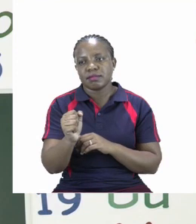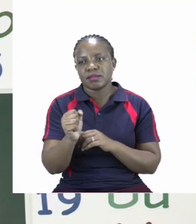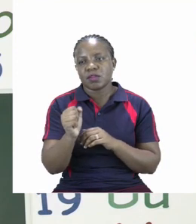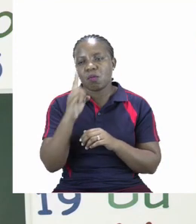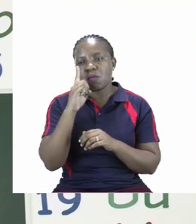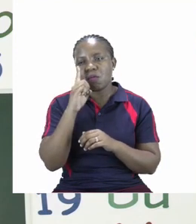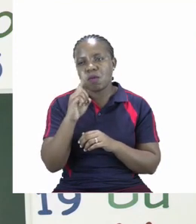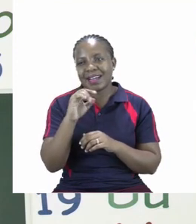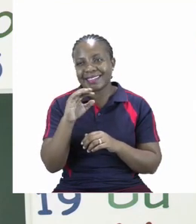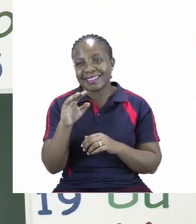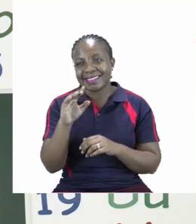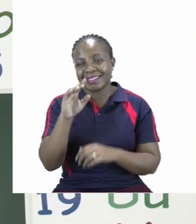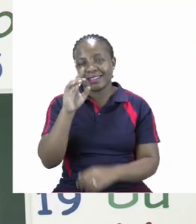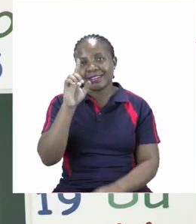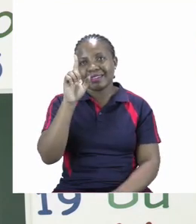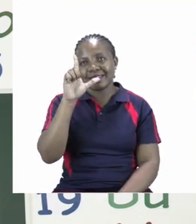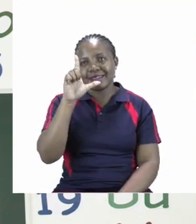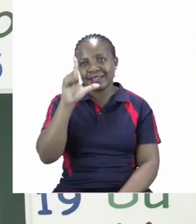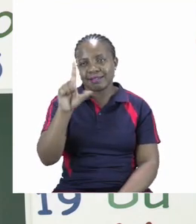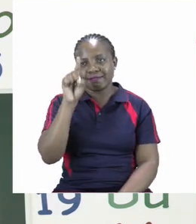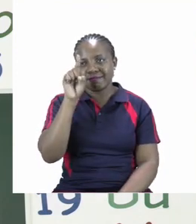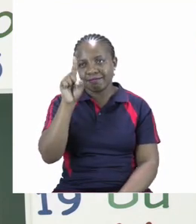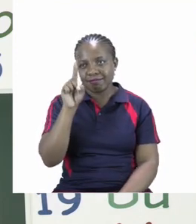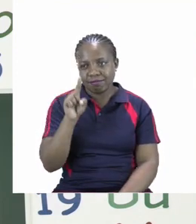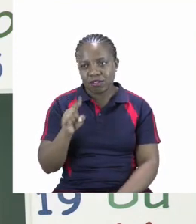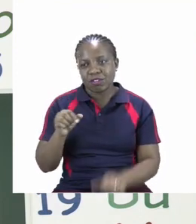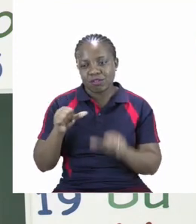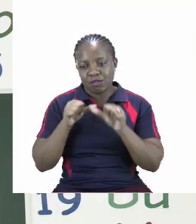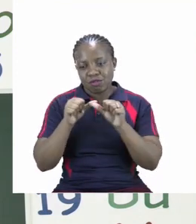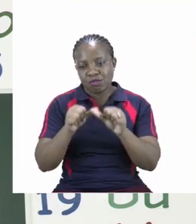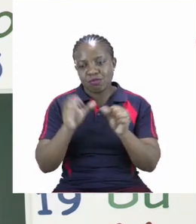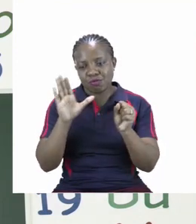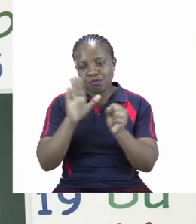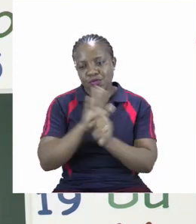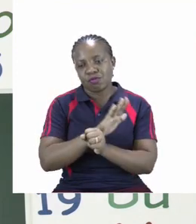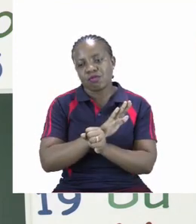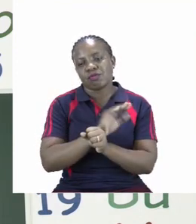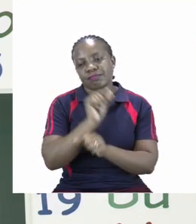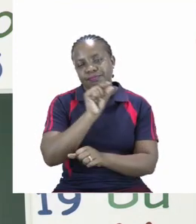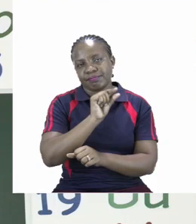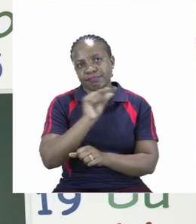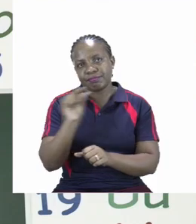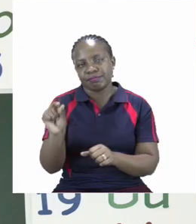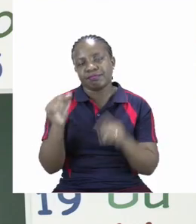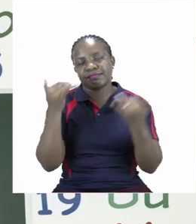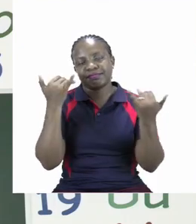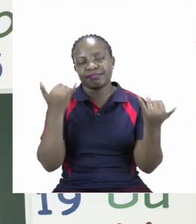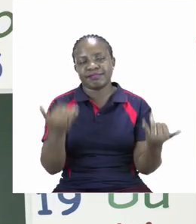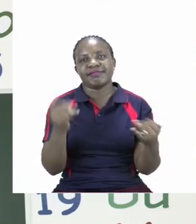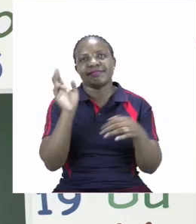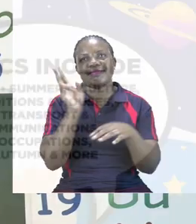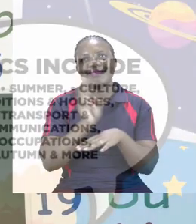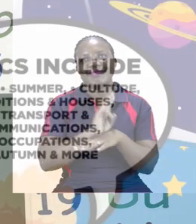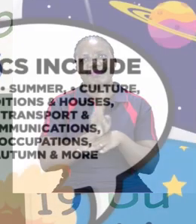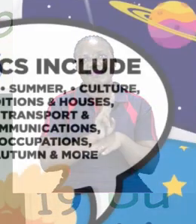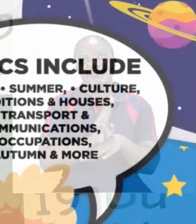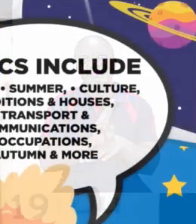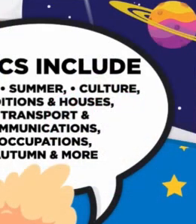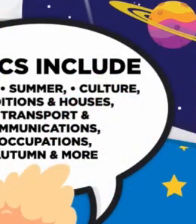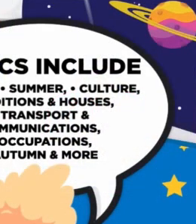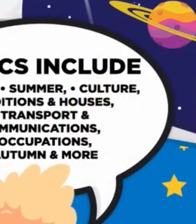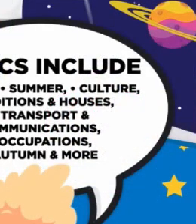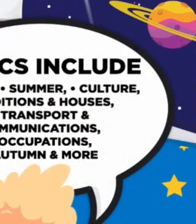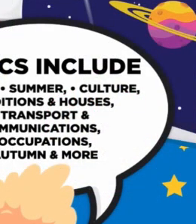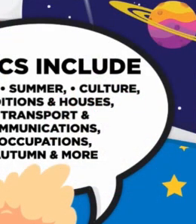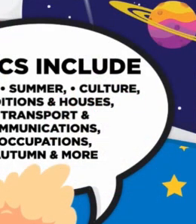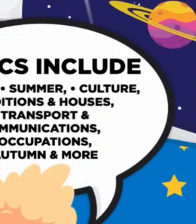Remember, take your time. And I'll see you just now after our short advert break. Do you have